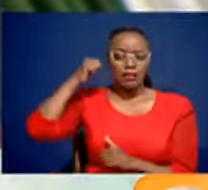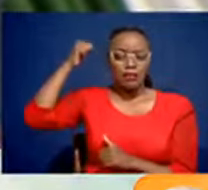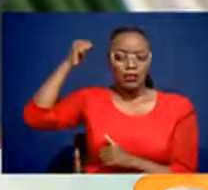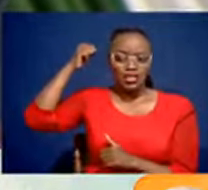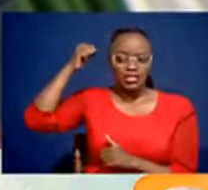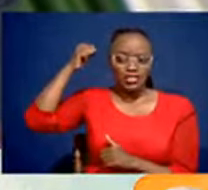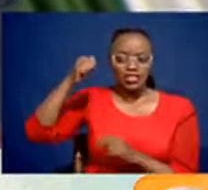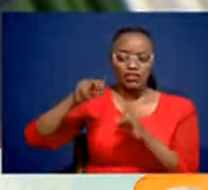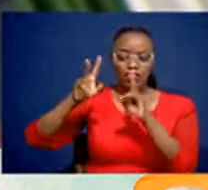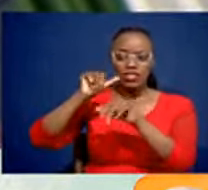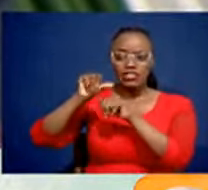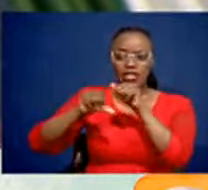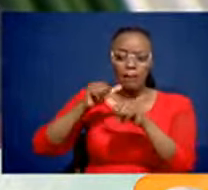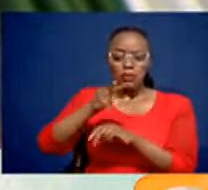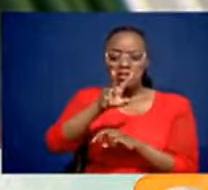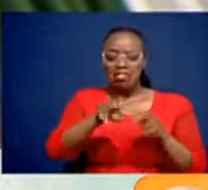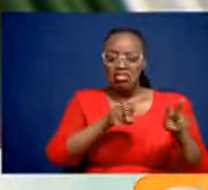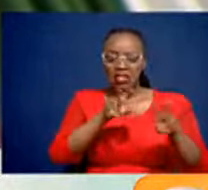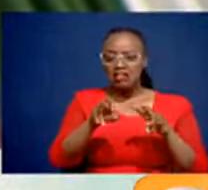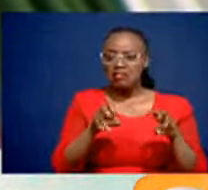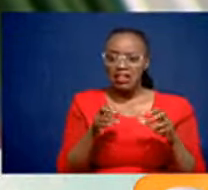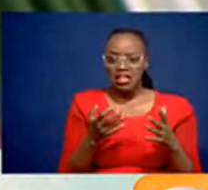Siasa ya mambo ya wizi